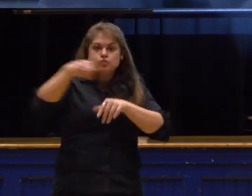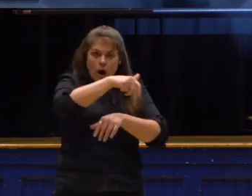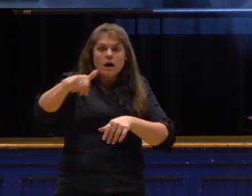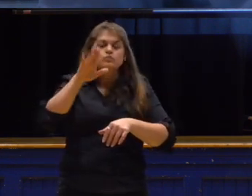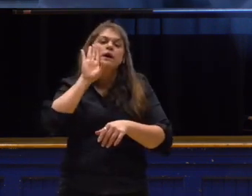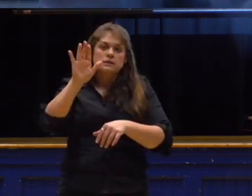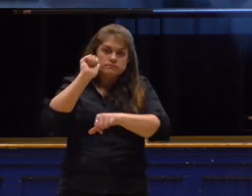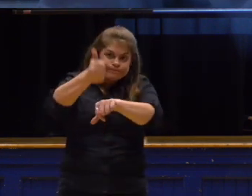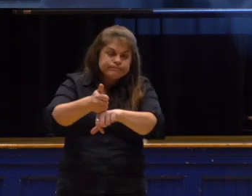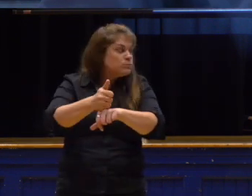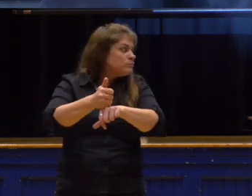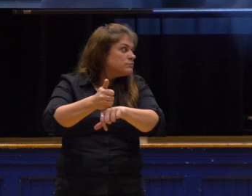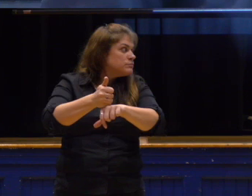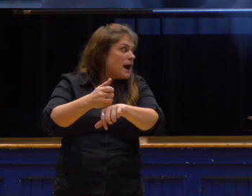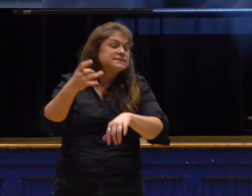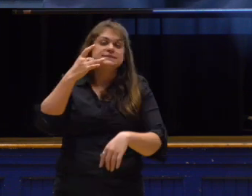and